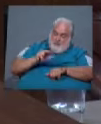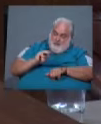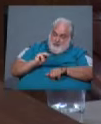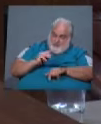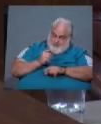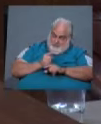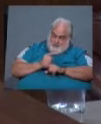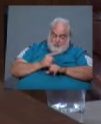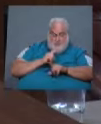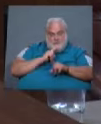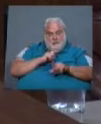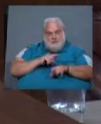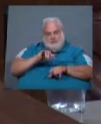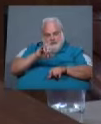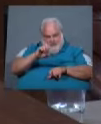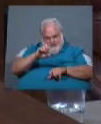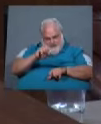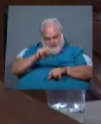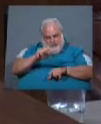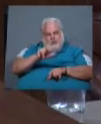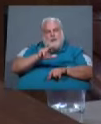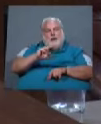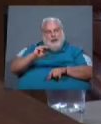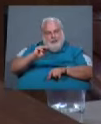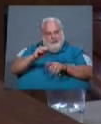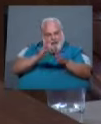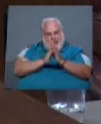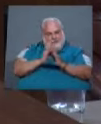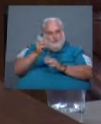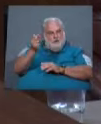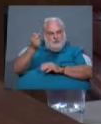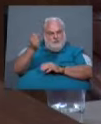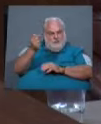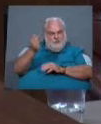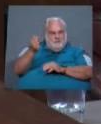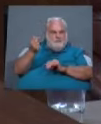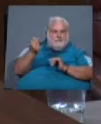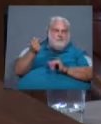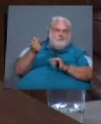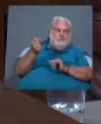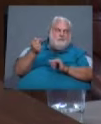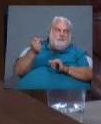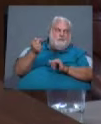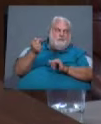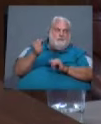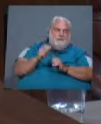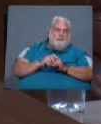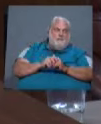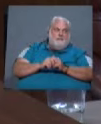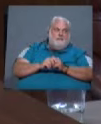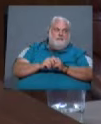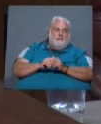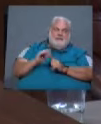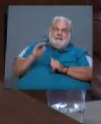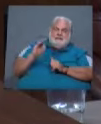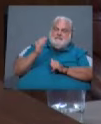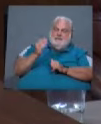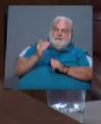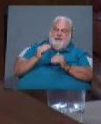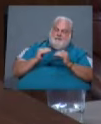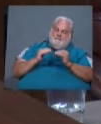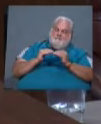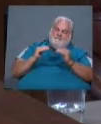correct? Yes, they've requested a deferral this time. Well, I mean, it just seems like it would be